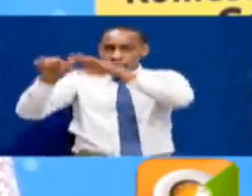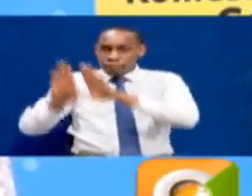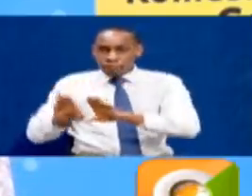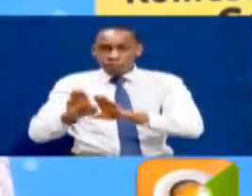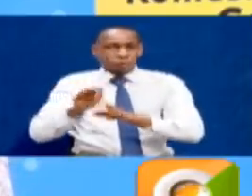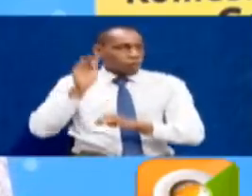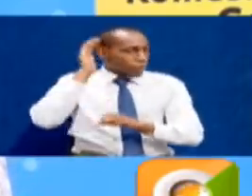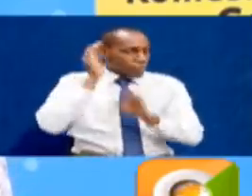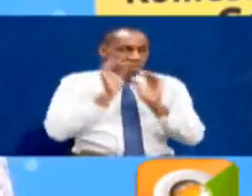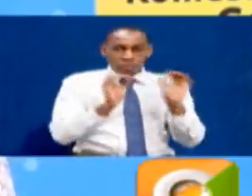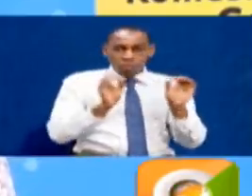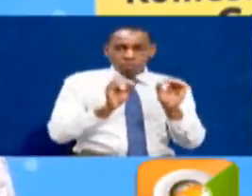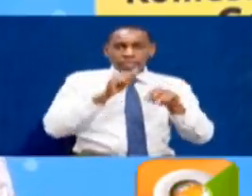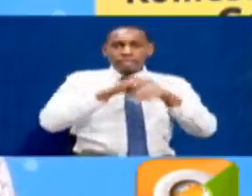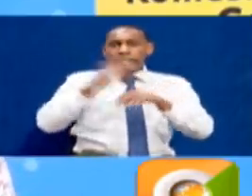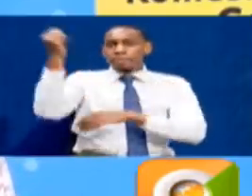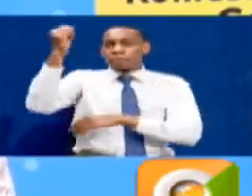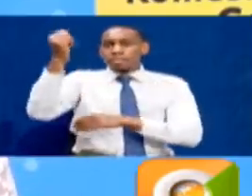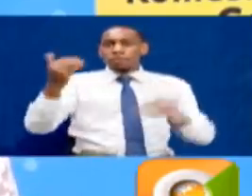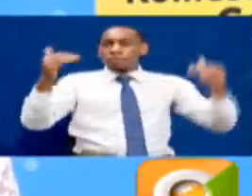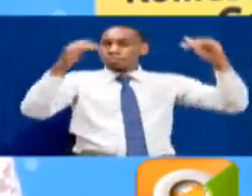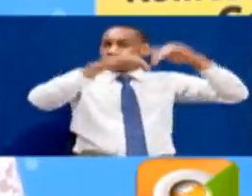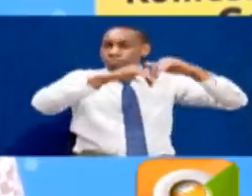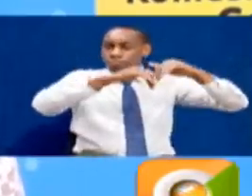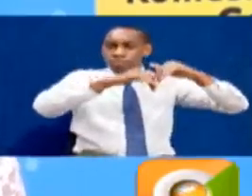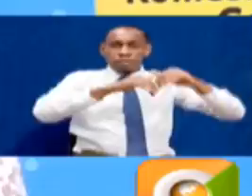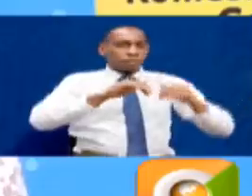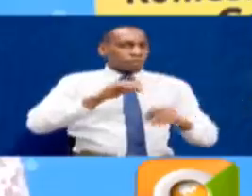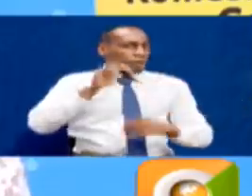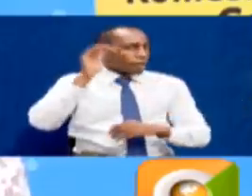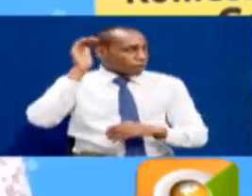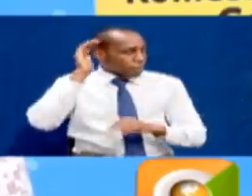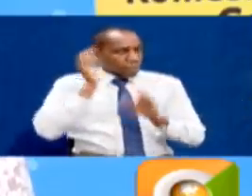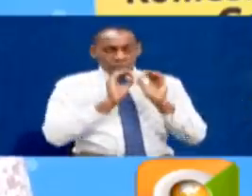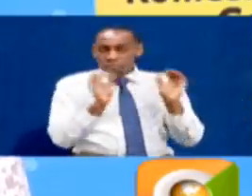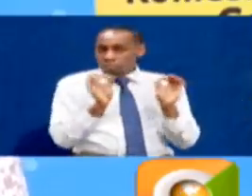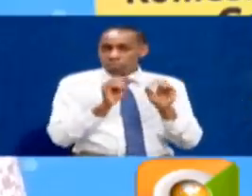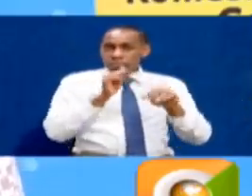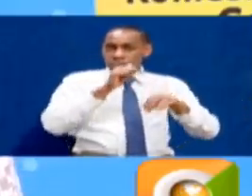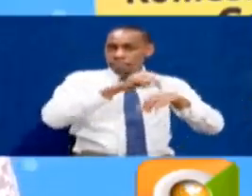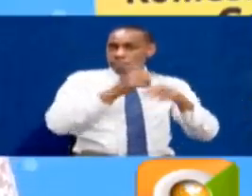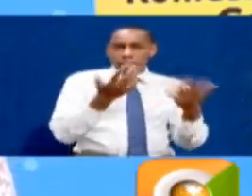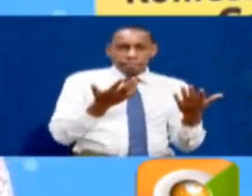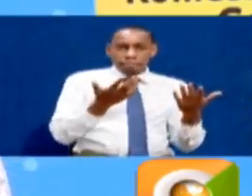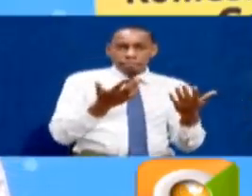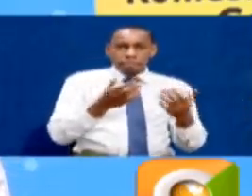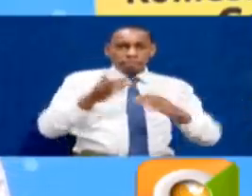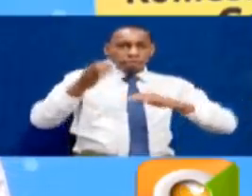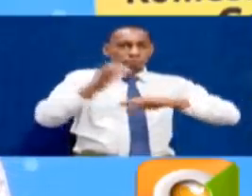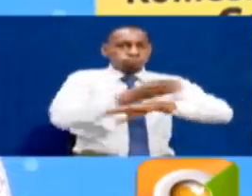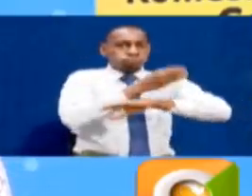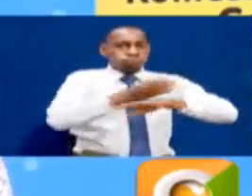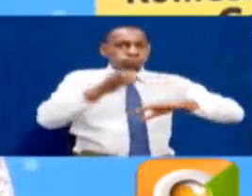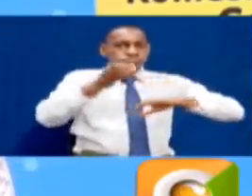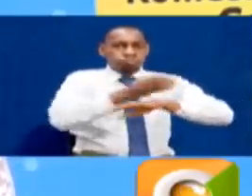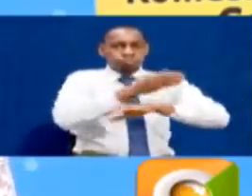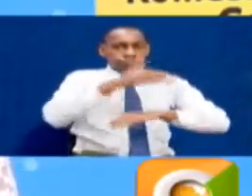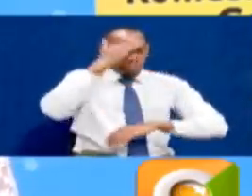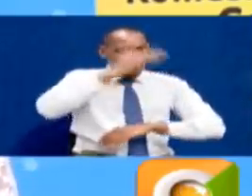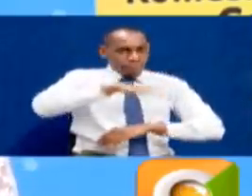been abused in political gatherings. It has been abused in pubs,